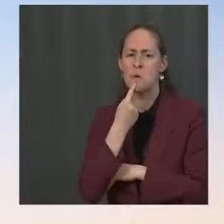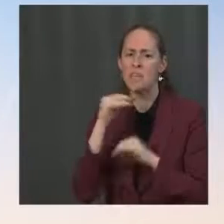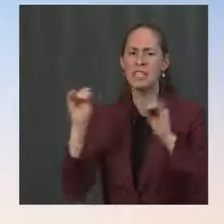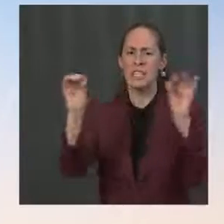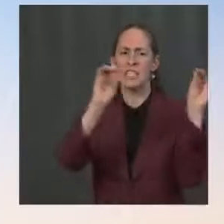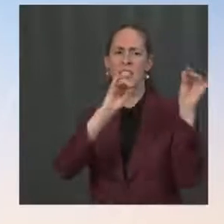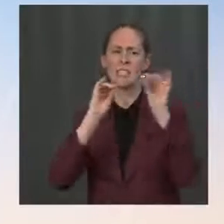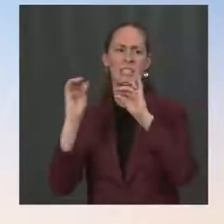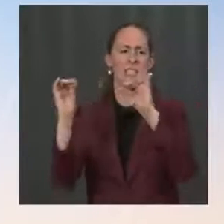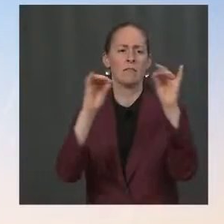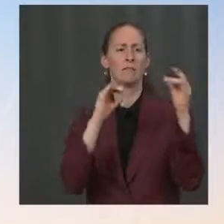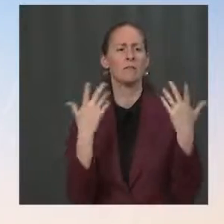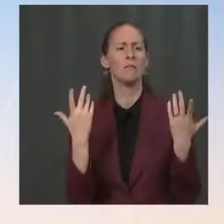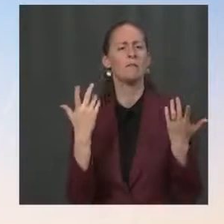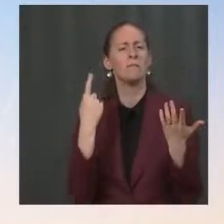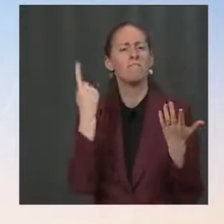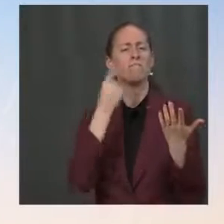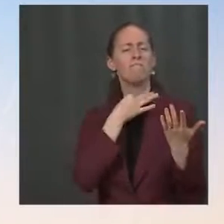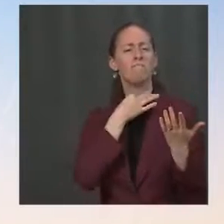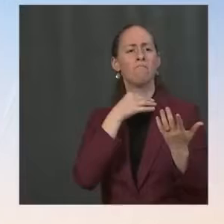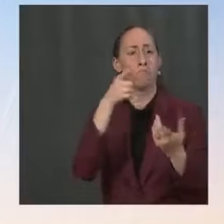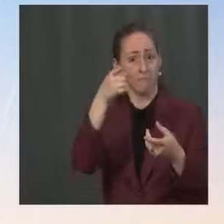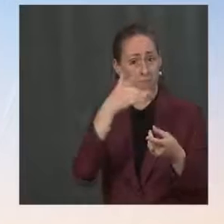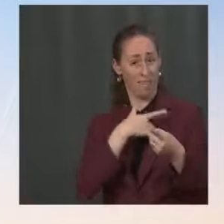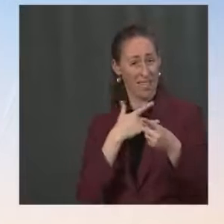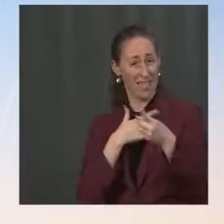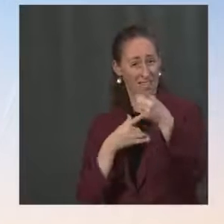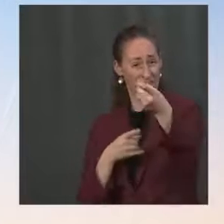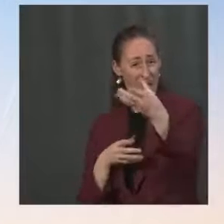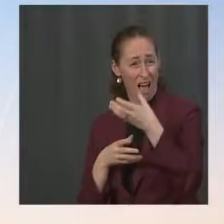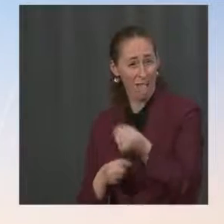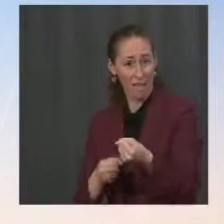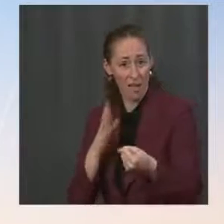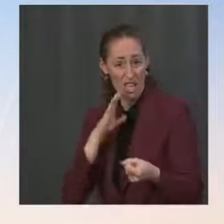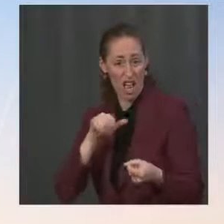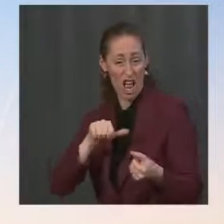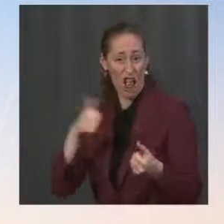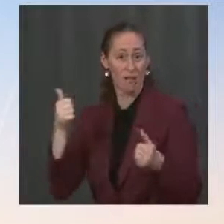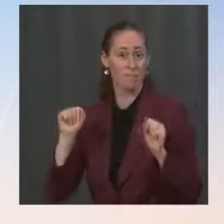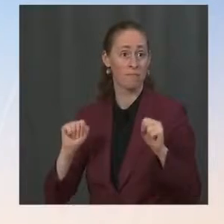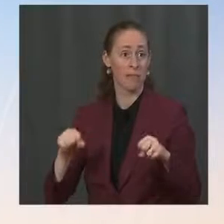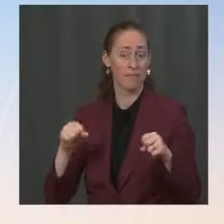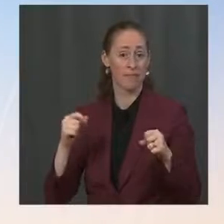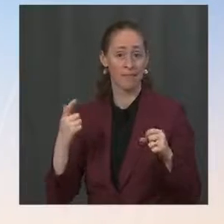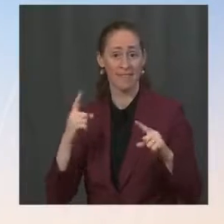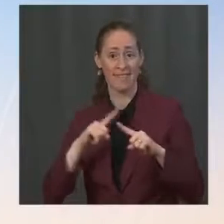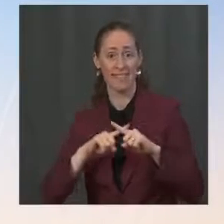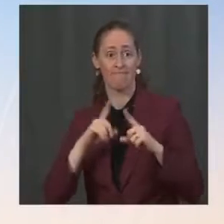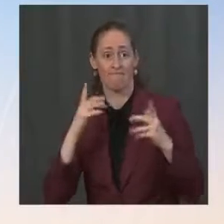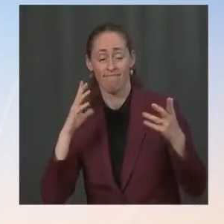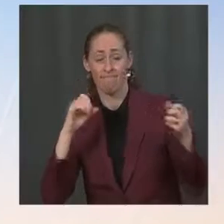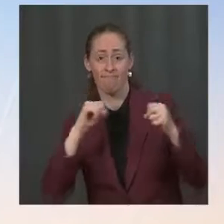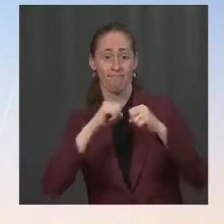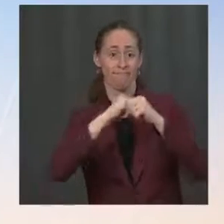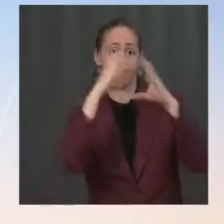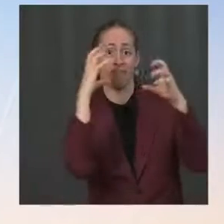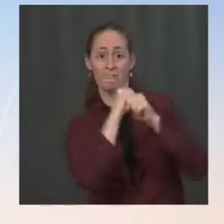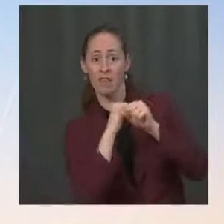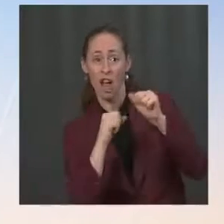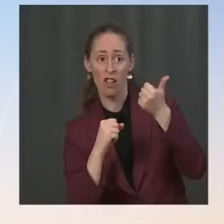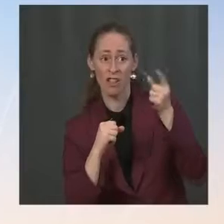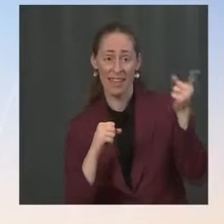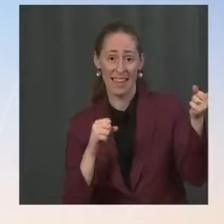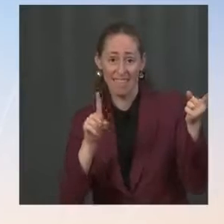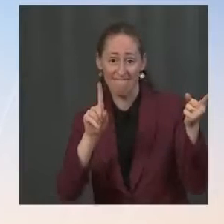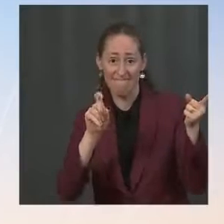level of confidence that the administration has that there won't be another attack like this before the completion of this evacuation mission? I can't give you that